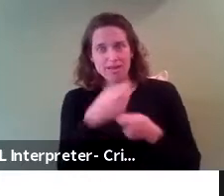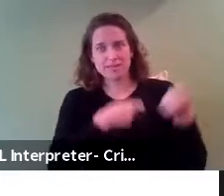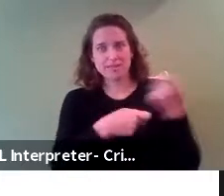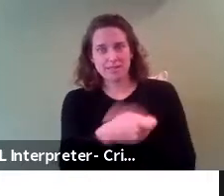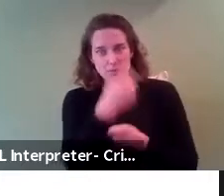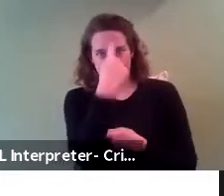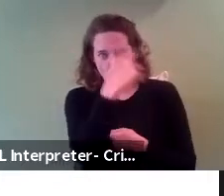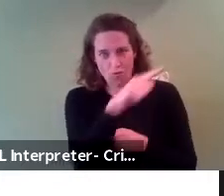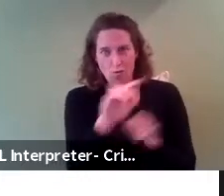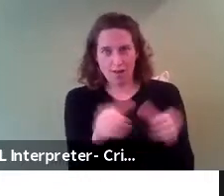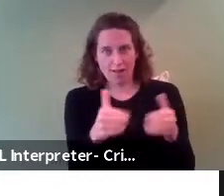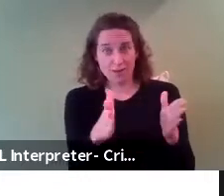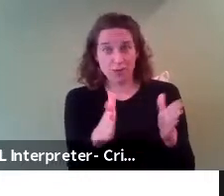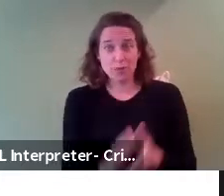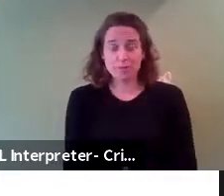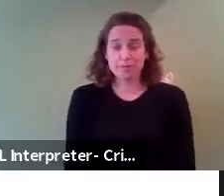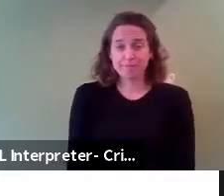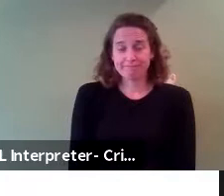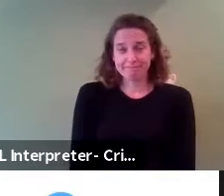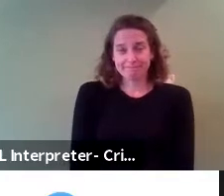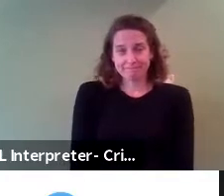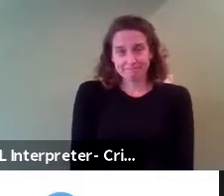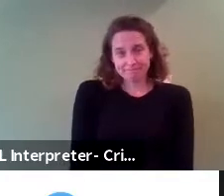the classroom in many cases.